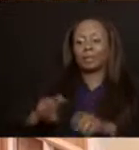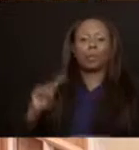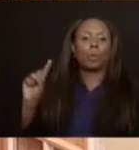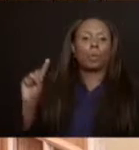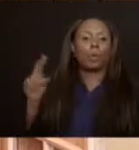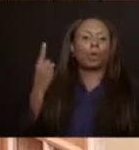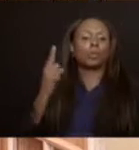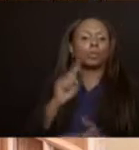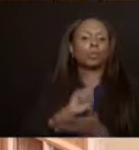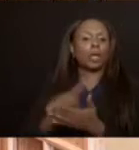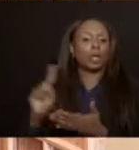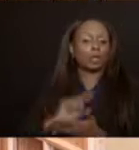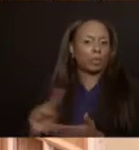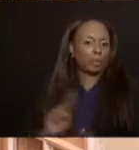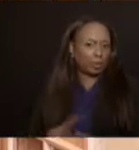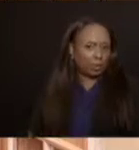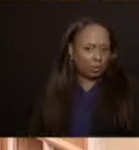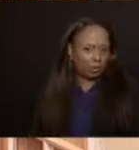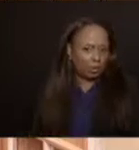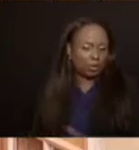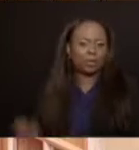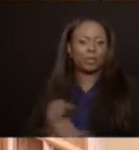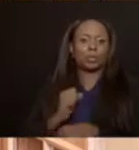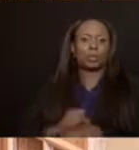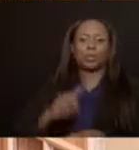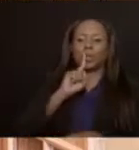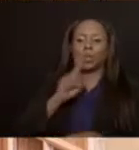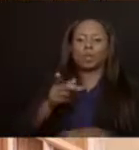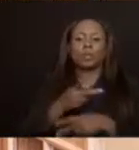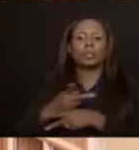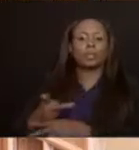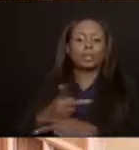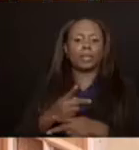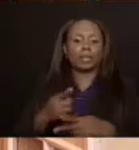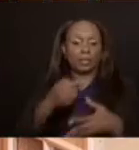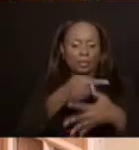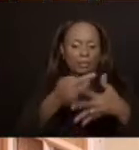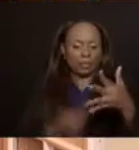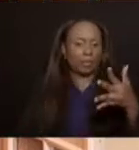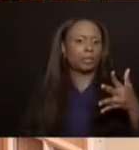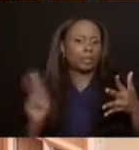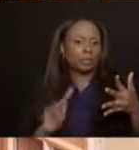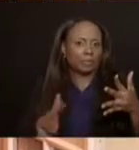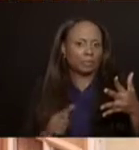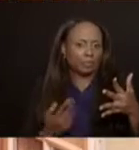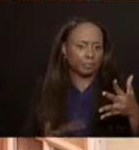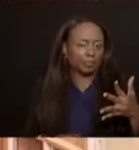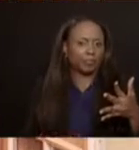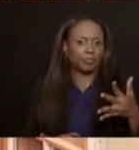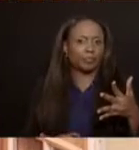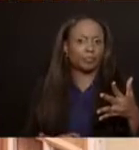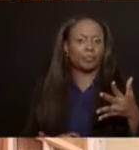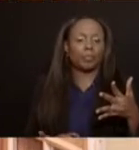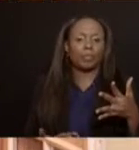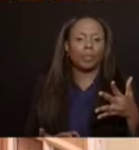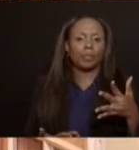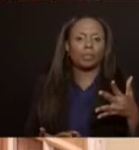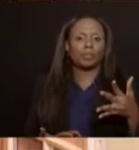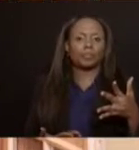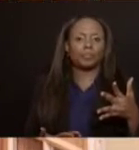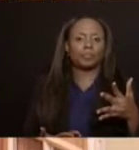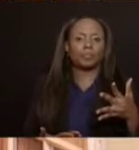week in order to ensure that we are taking care of those who we have to take care of. The truth is that persons